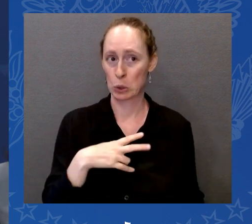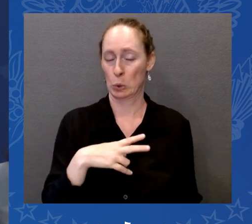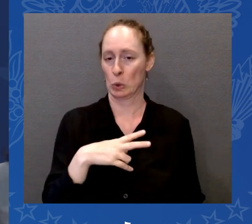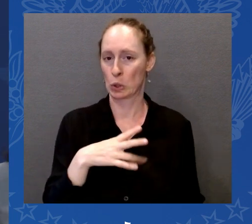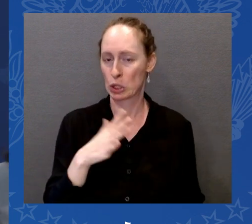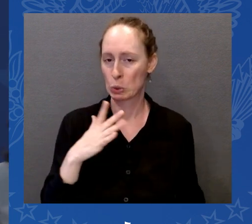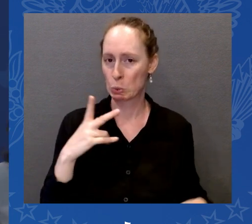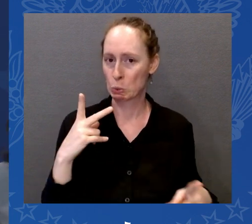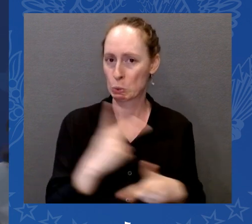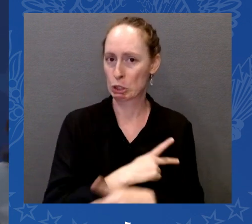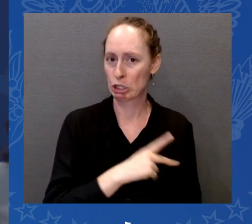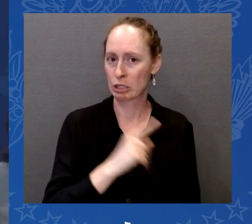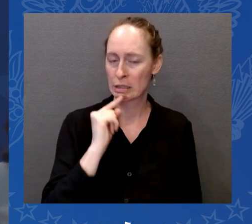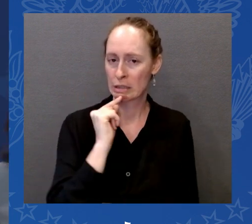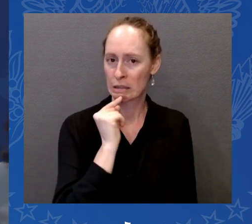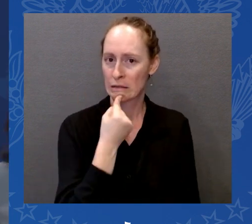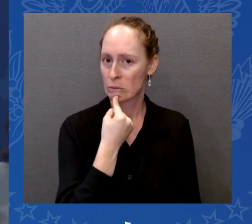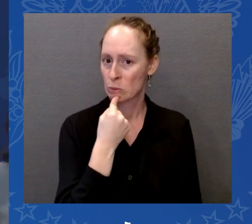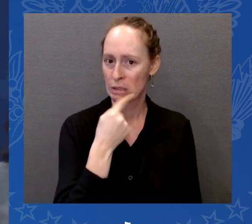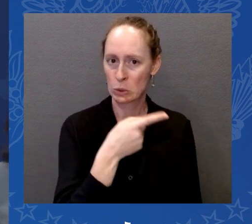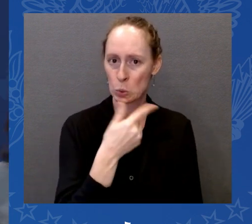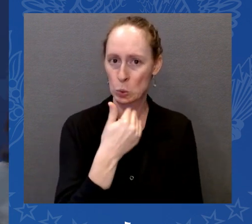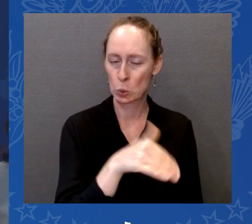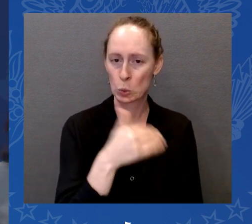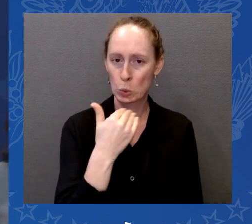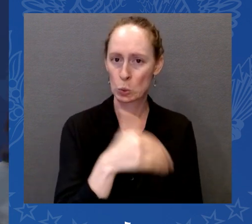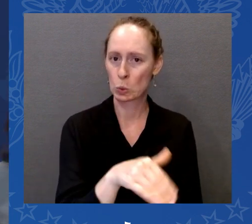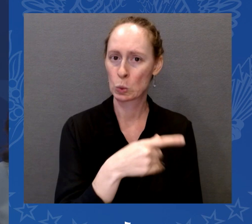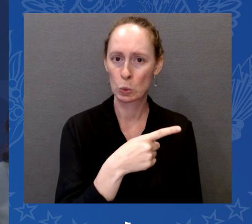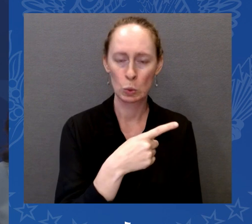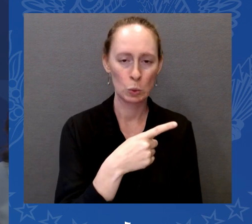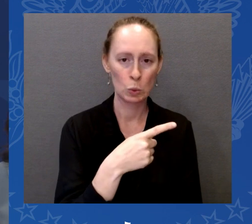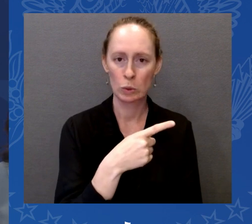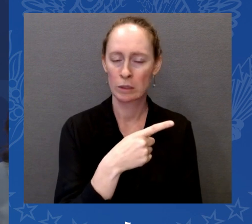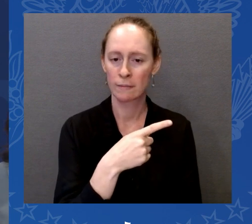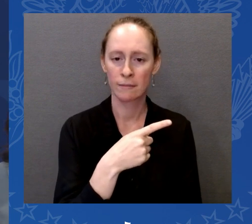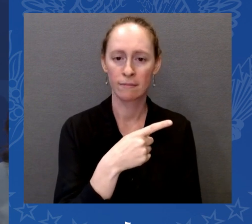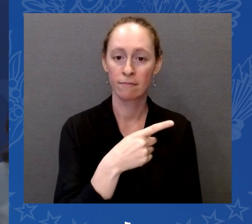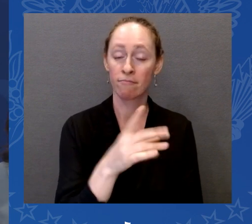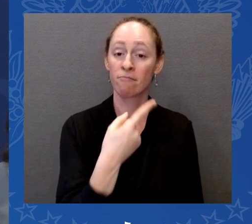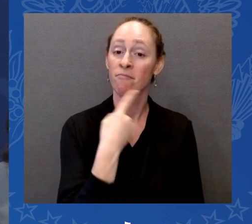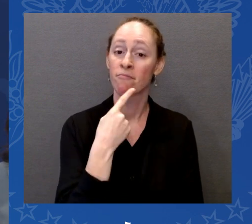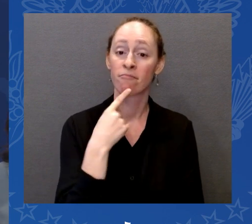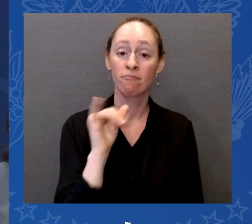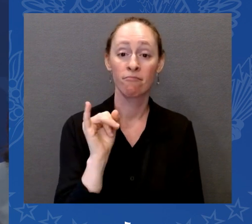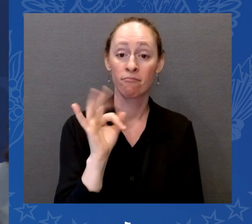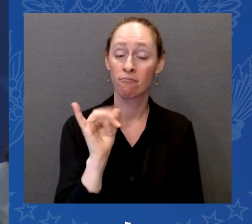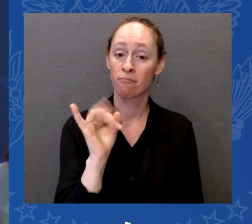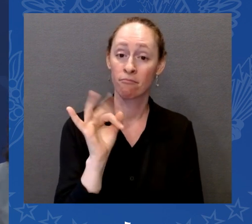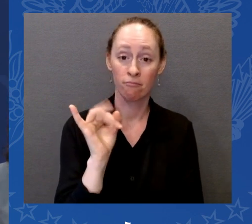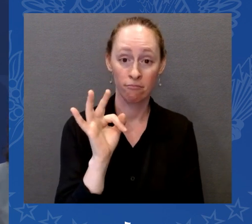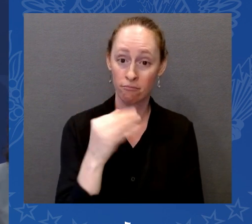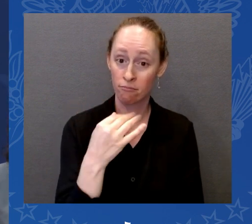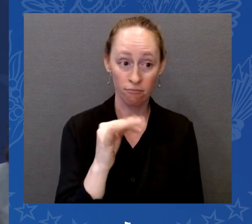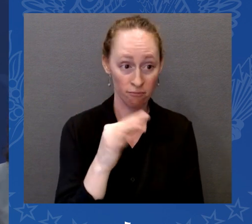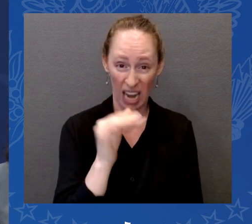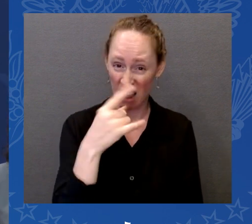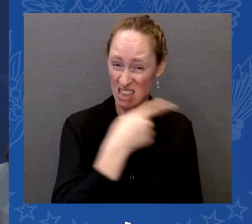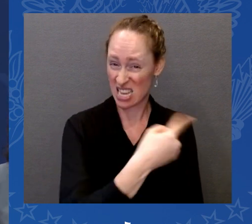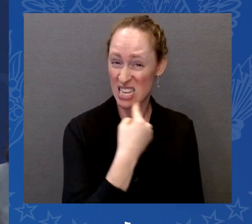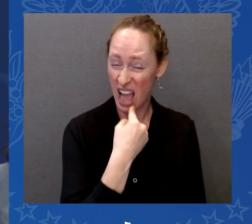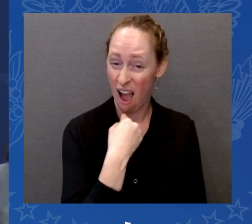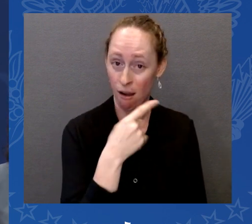made it clear, that if they don't get their way, if I don't vote to shut down, if I don't vote to reduce